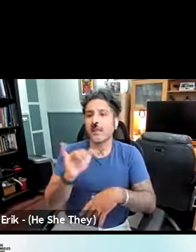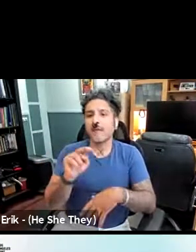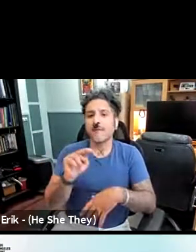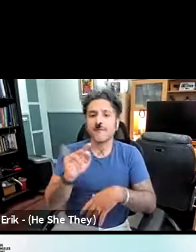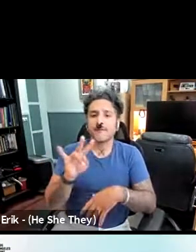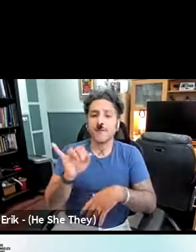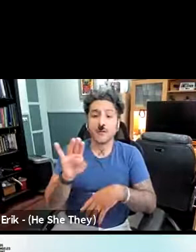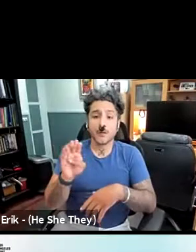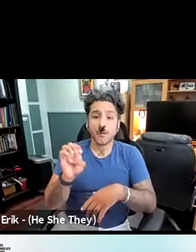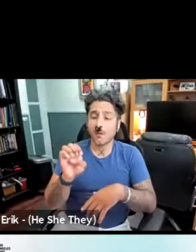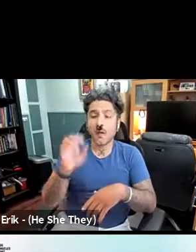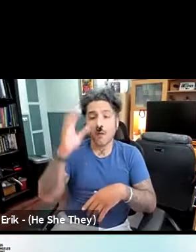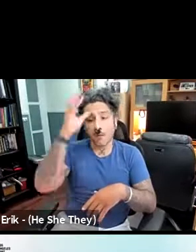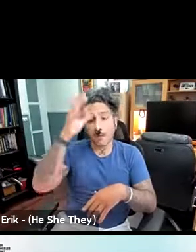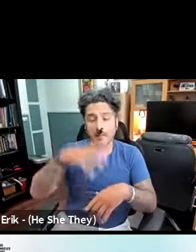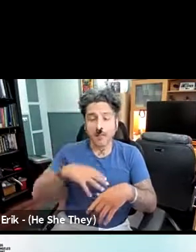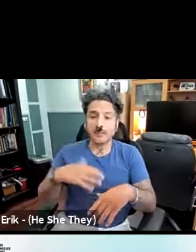I'm just,